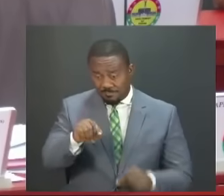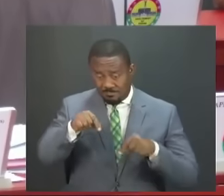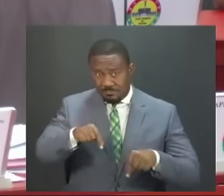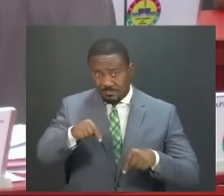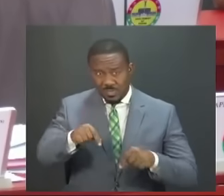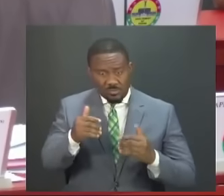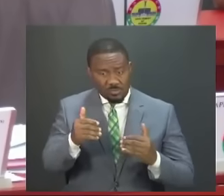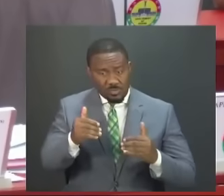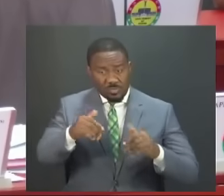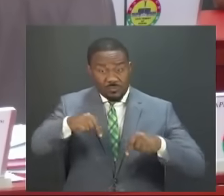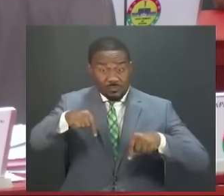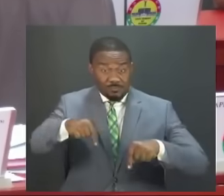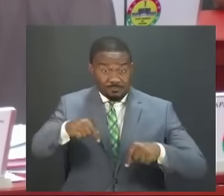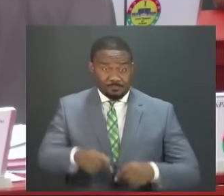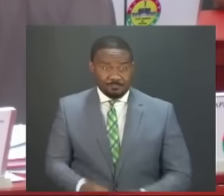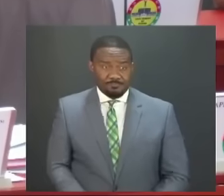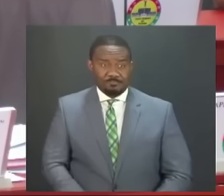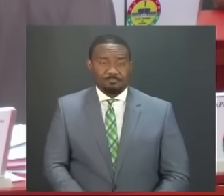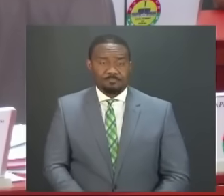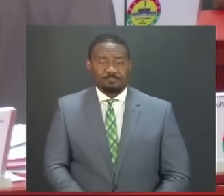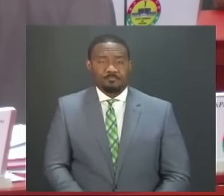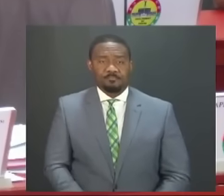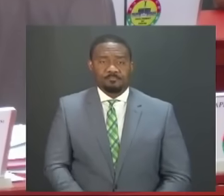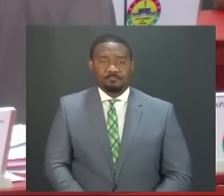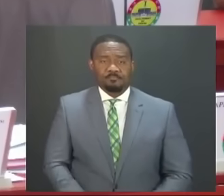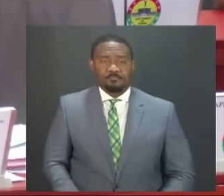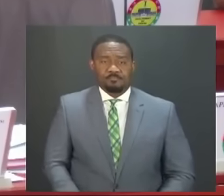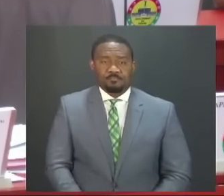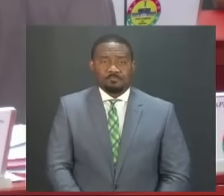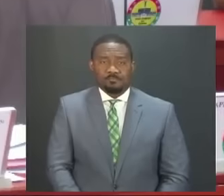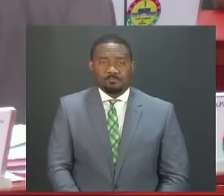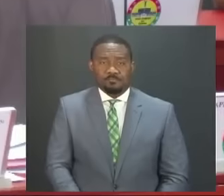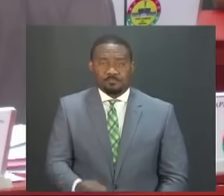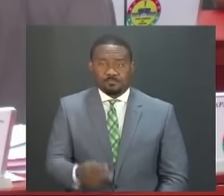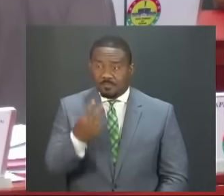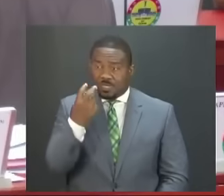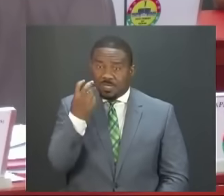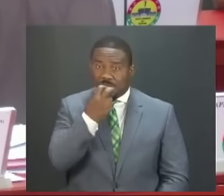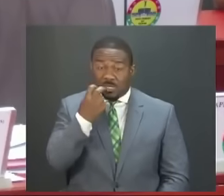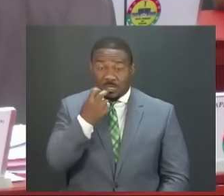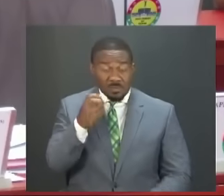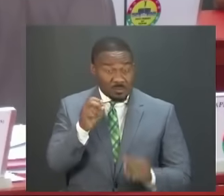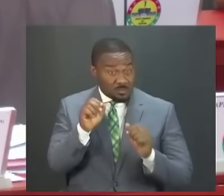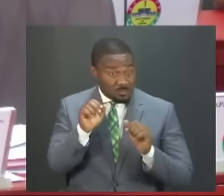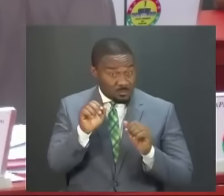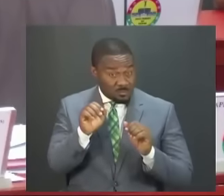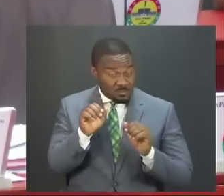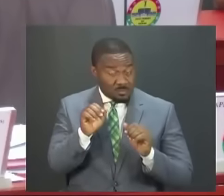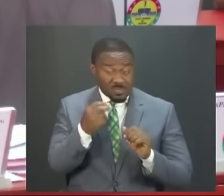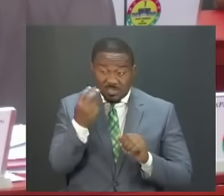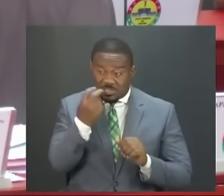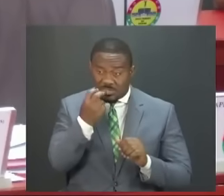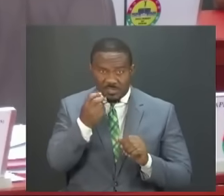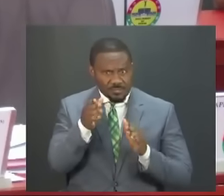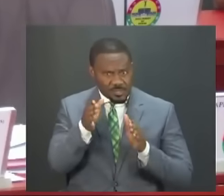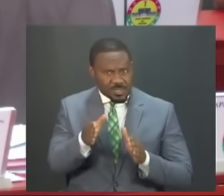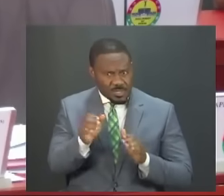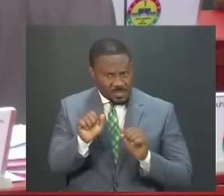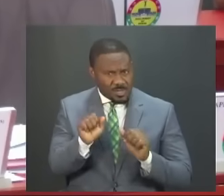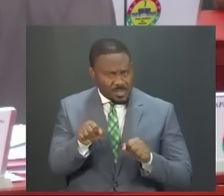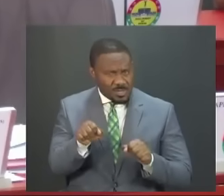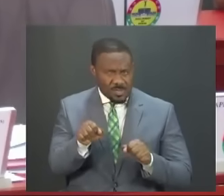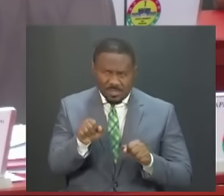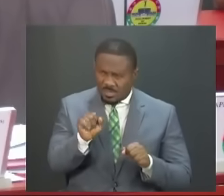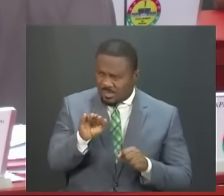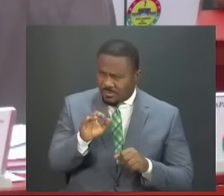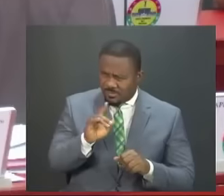today. Then he continues, the Speaker may, in particular case where it is quite obvious,